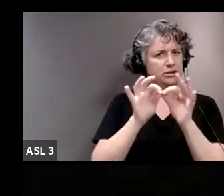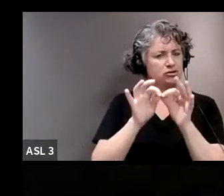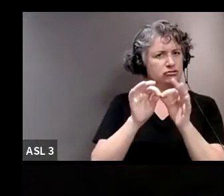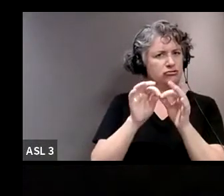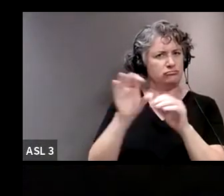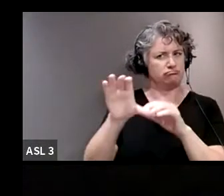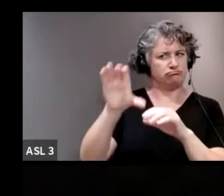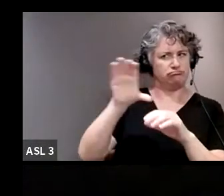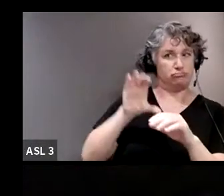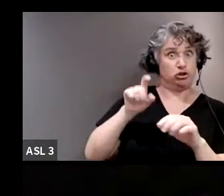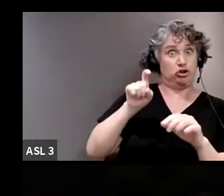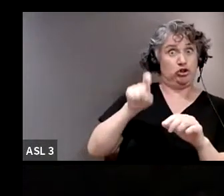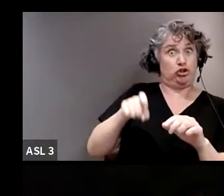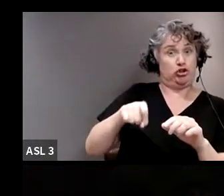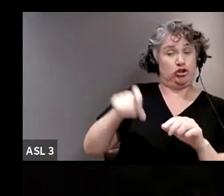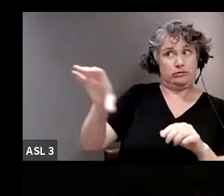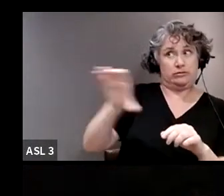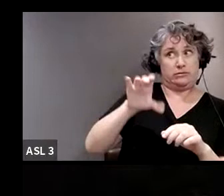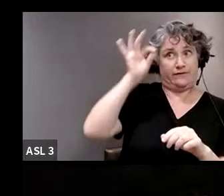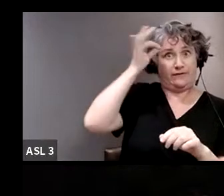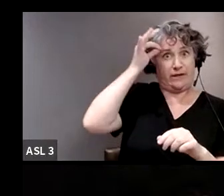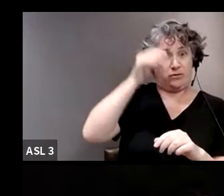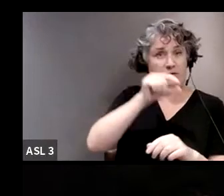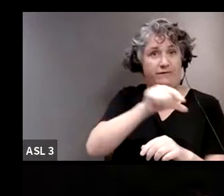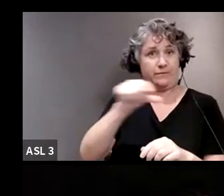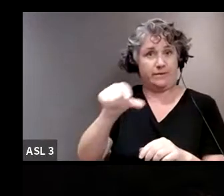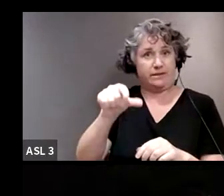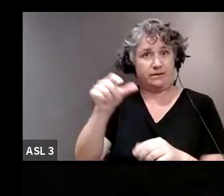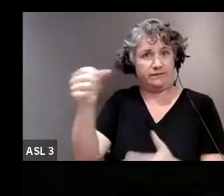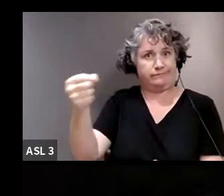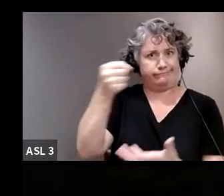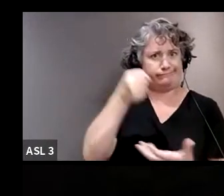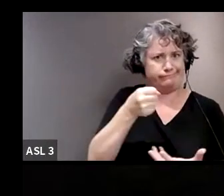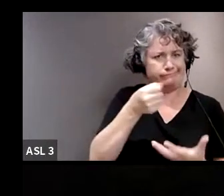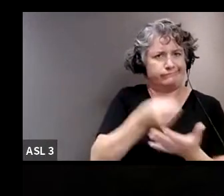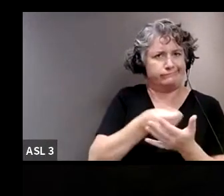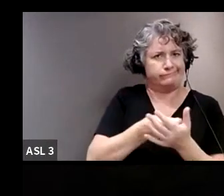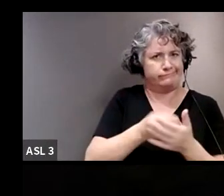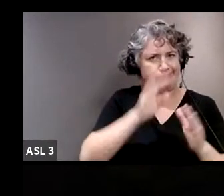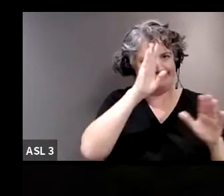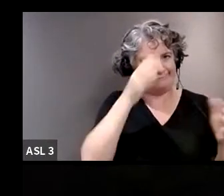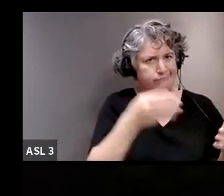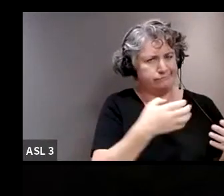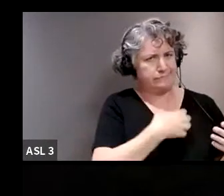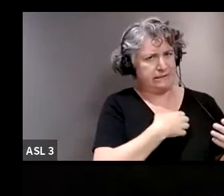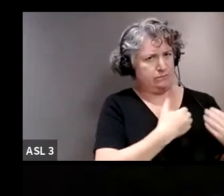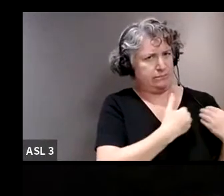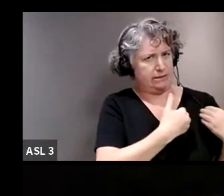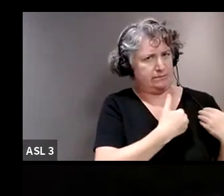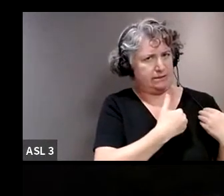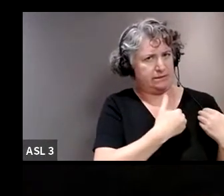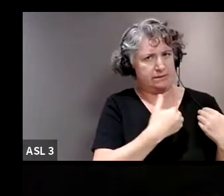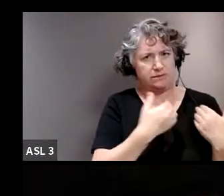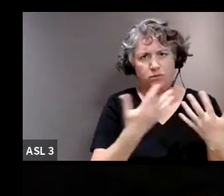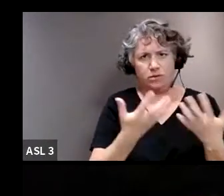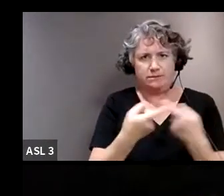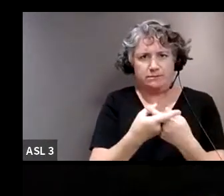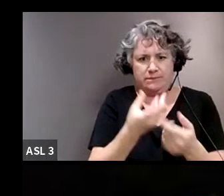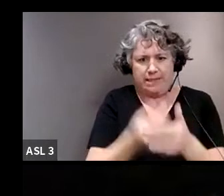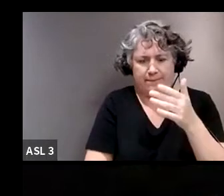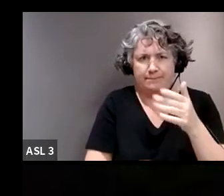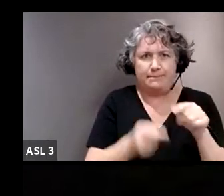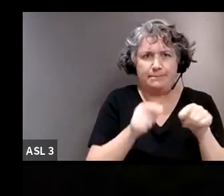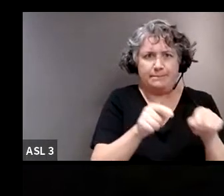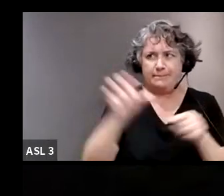uh from uh the federal government in terms of a grant based on the policing responsibilities uh that are uh being